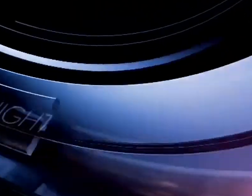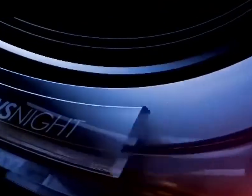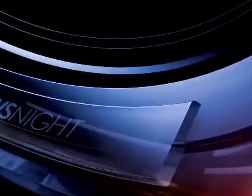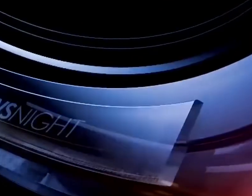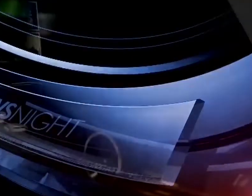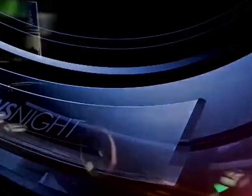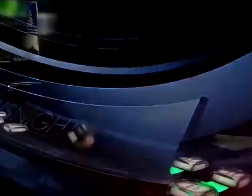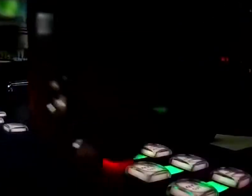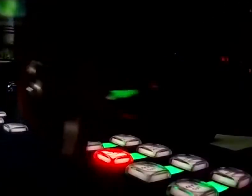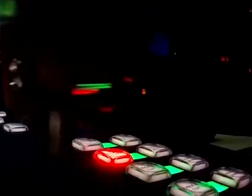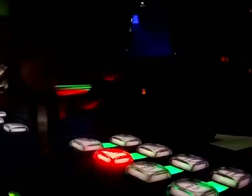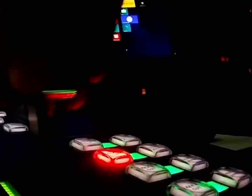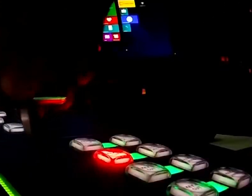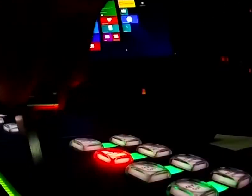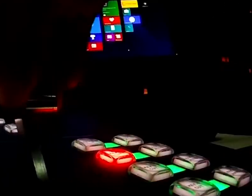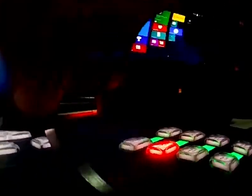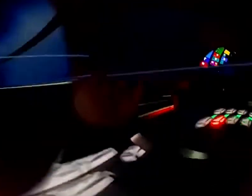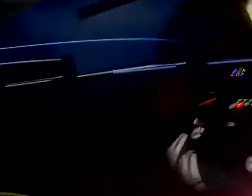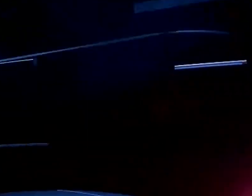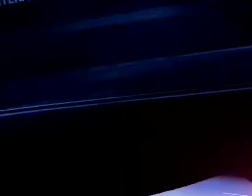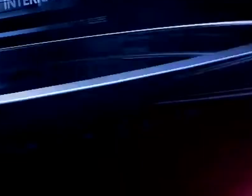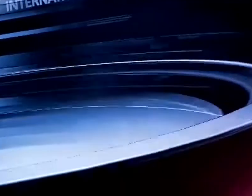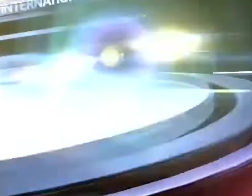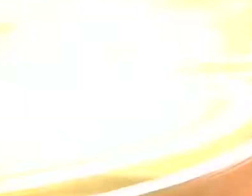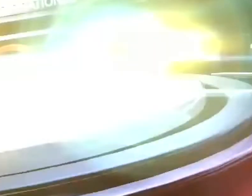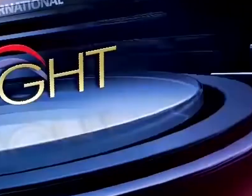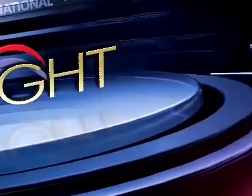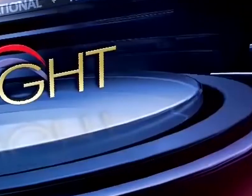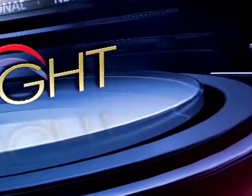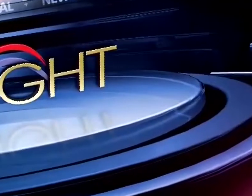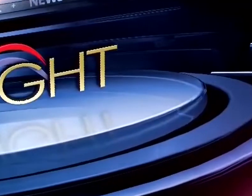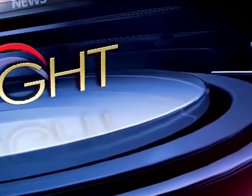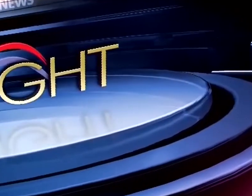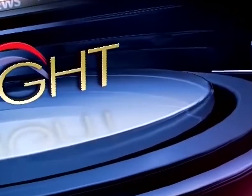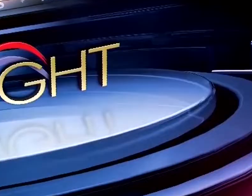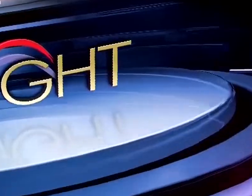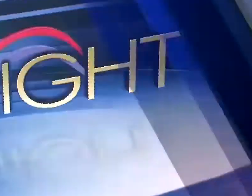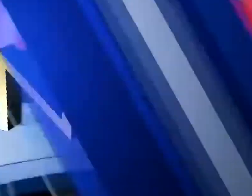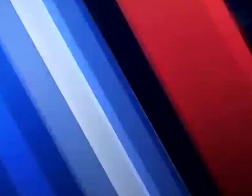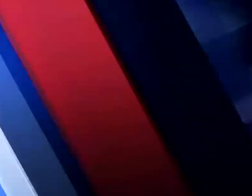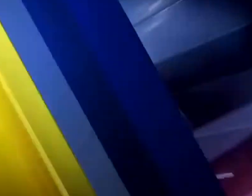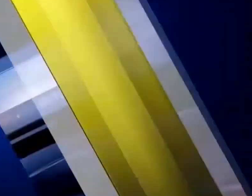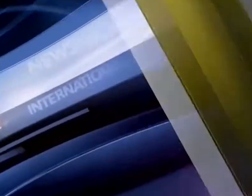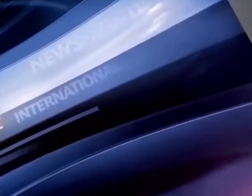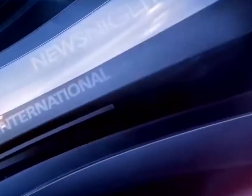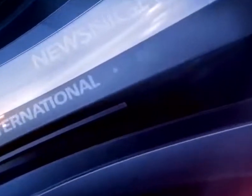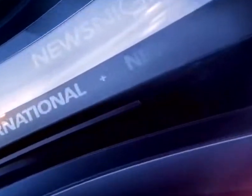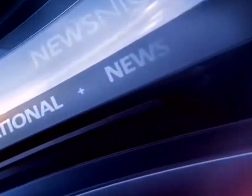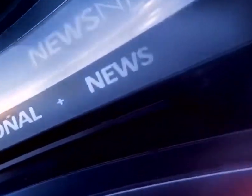Broadcasting from our studios in the Pine St. Michael, this is CBC Newsnight, starting now.